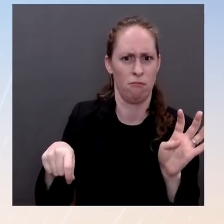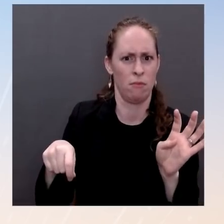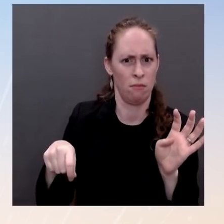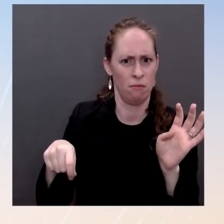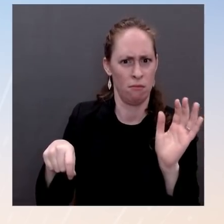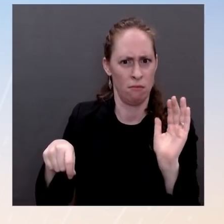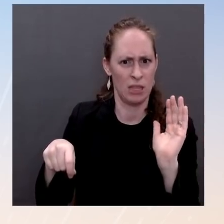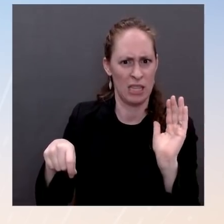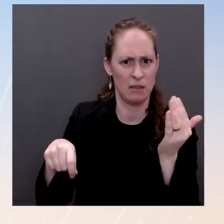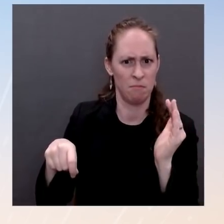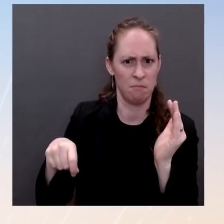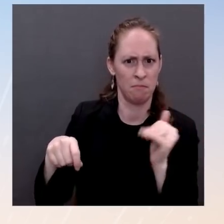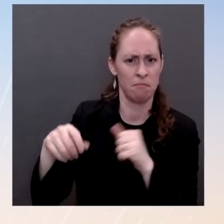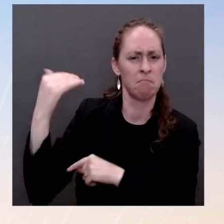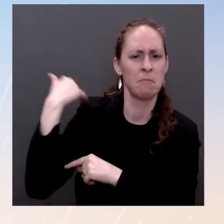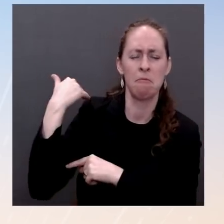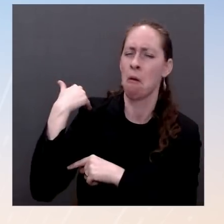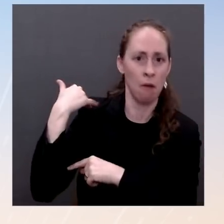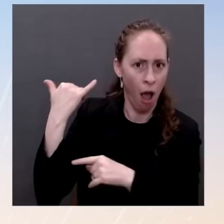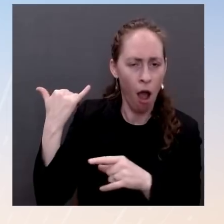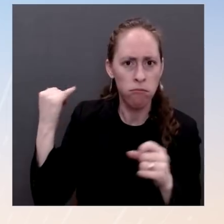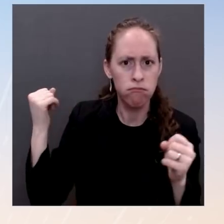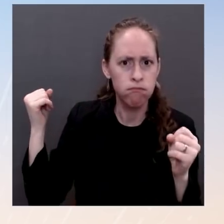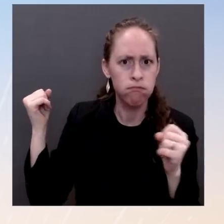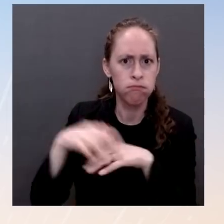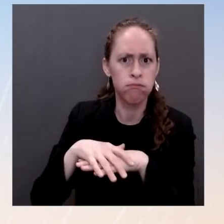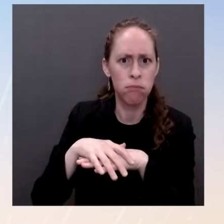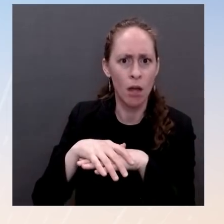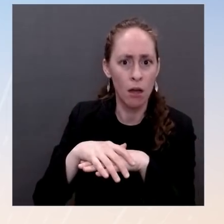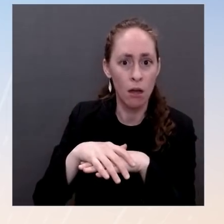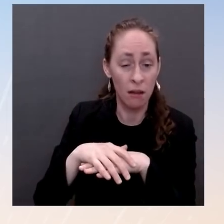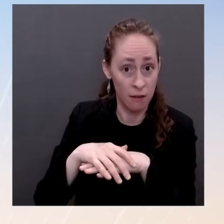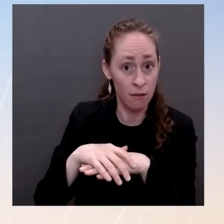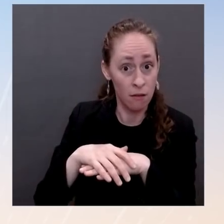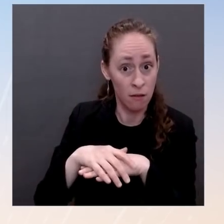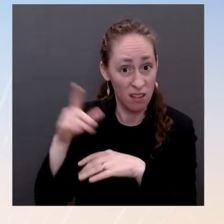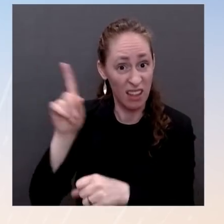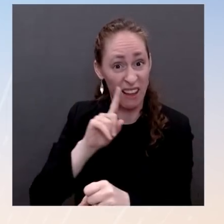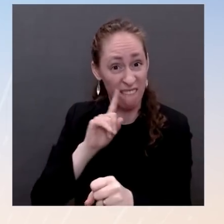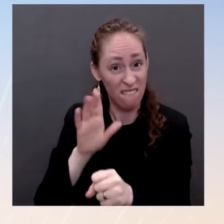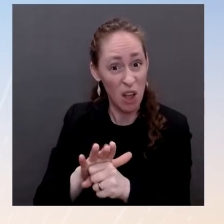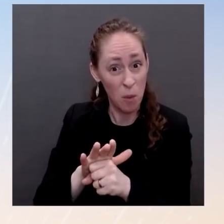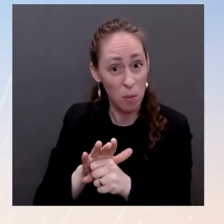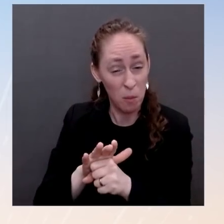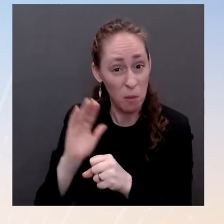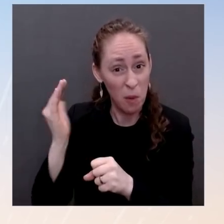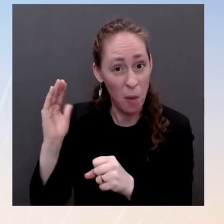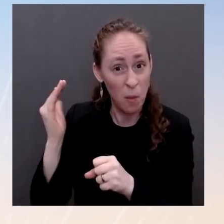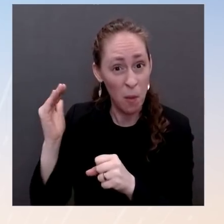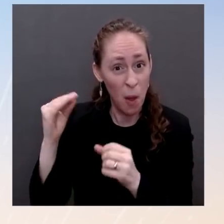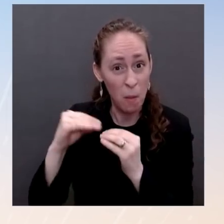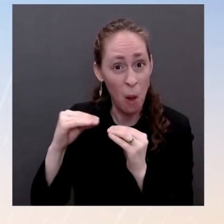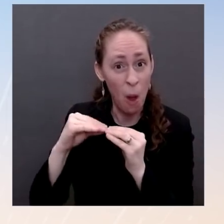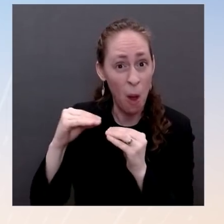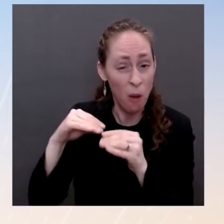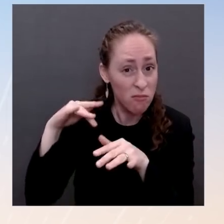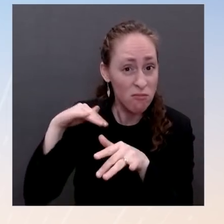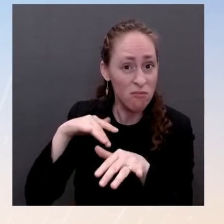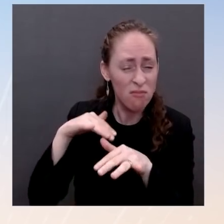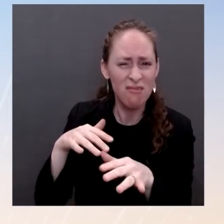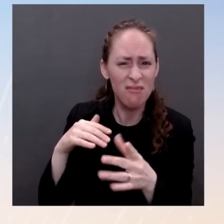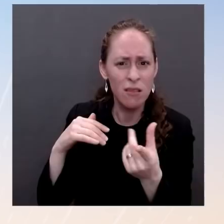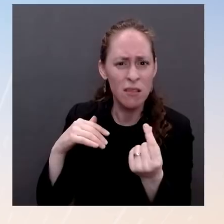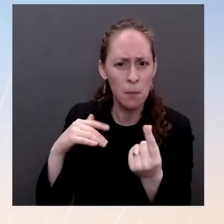characterized. So was the president confirming an actual escalation of Russian troops, or why did he present a new number